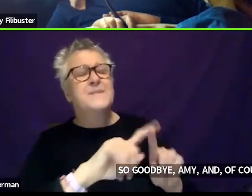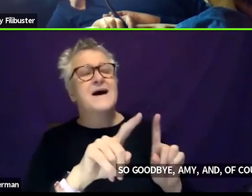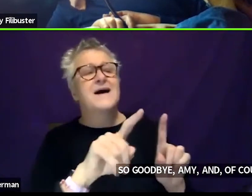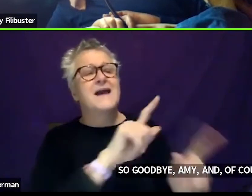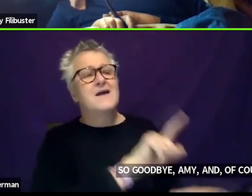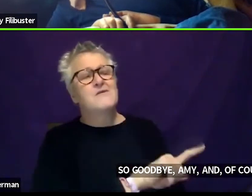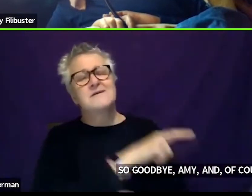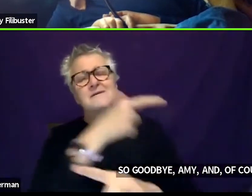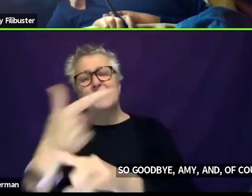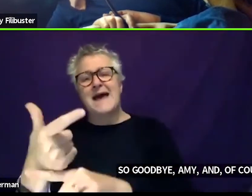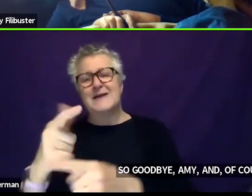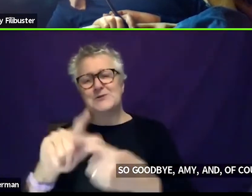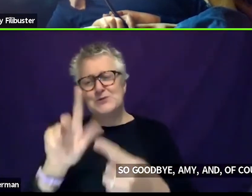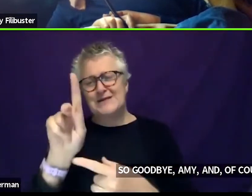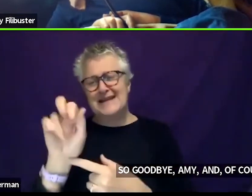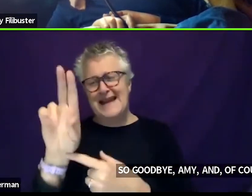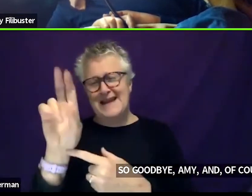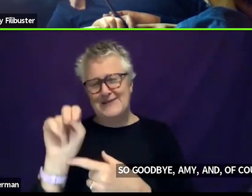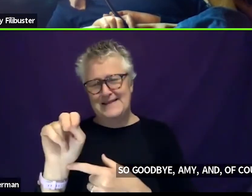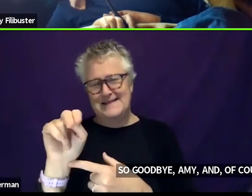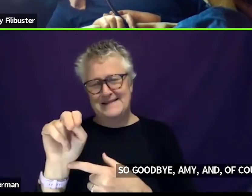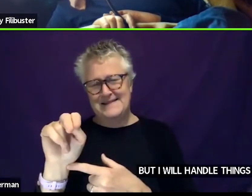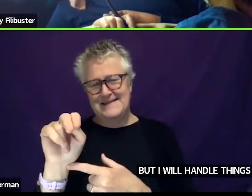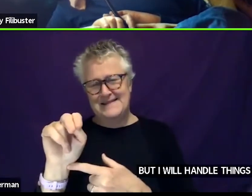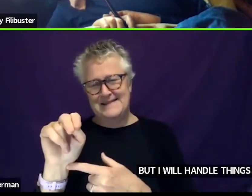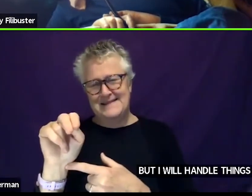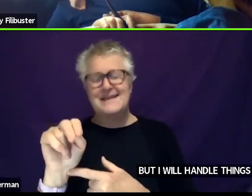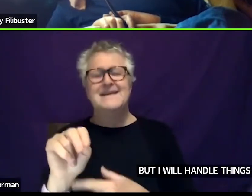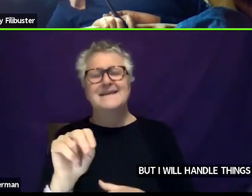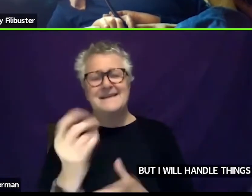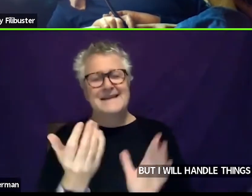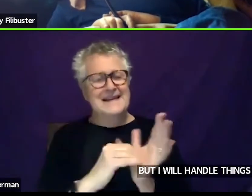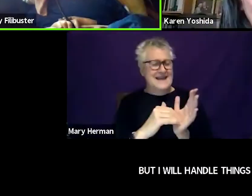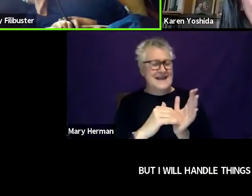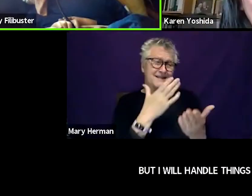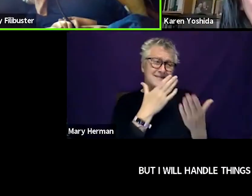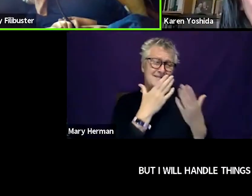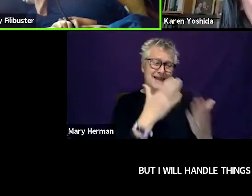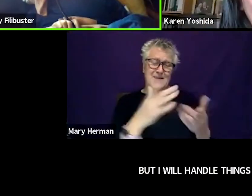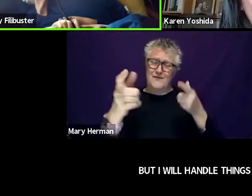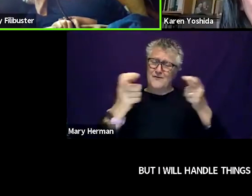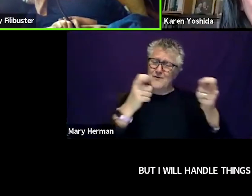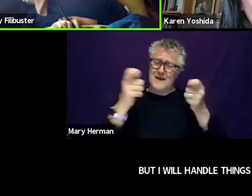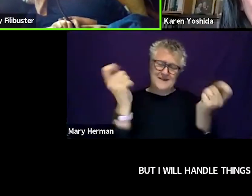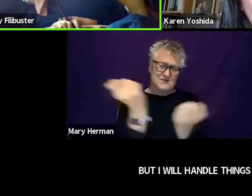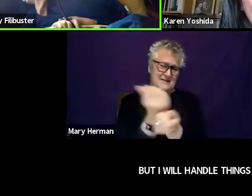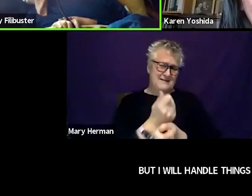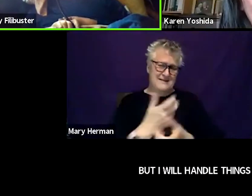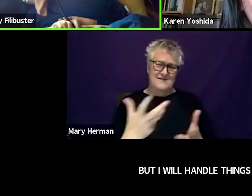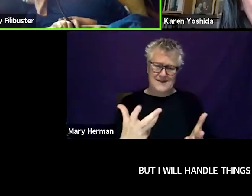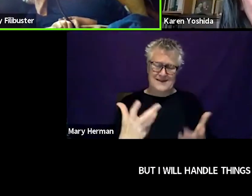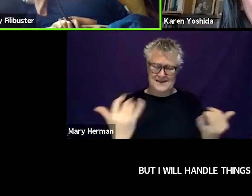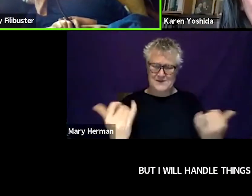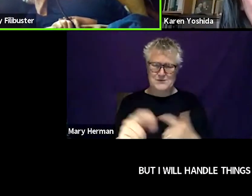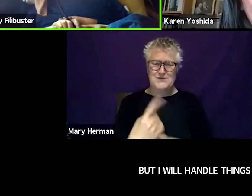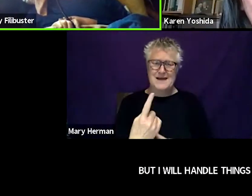back over to you, Karen. And thanks for managing this amazing